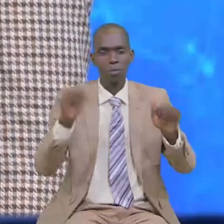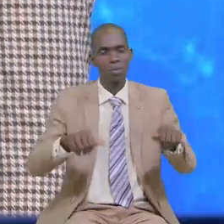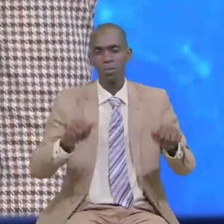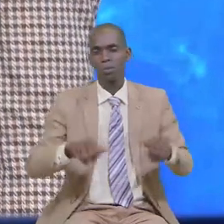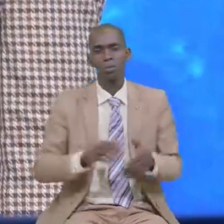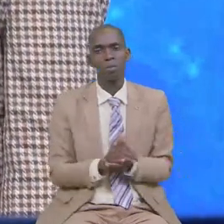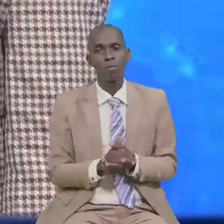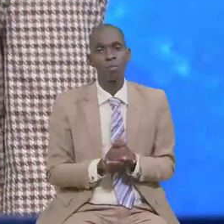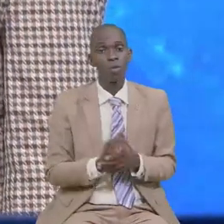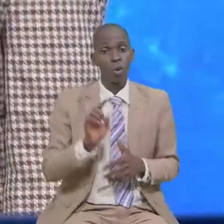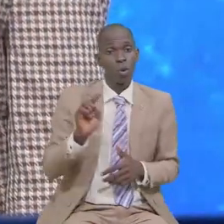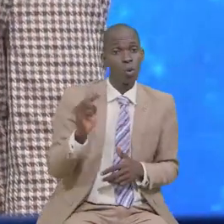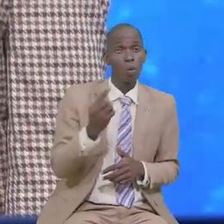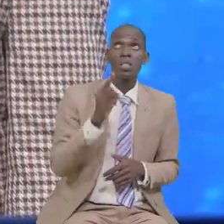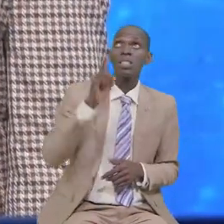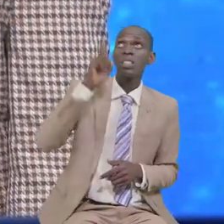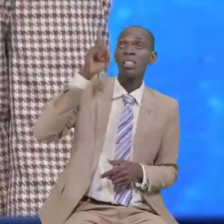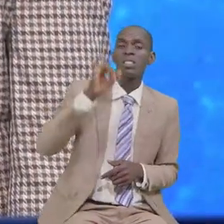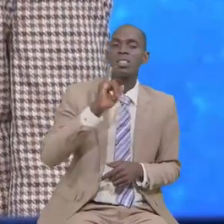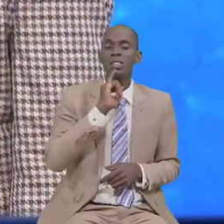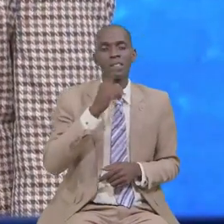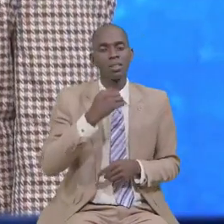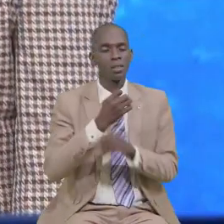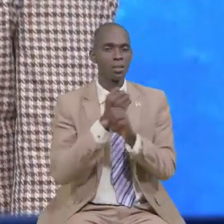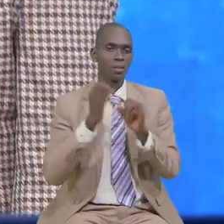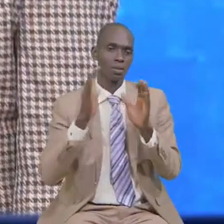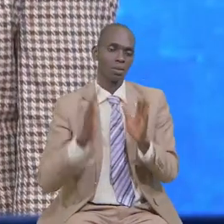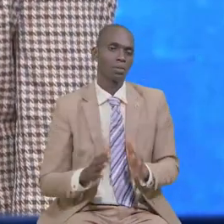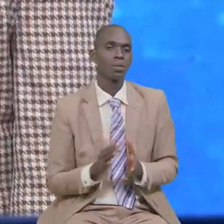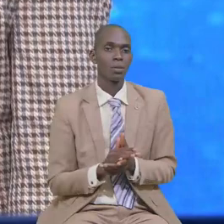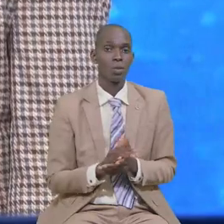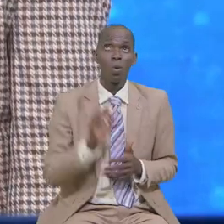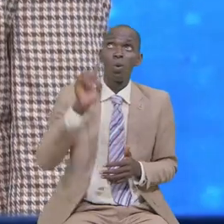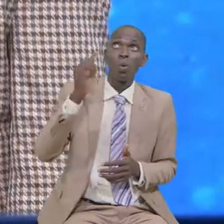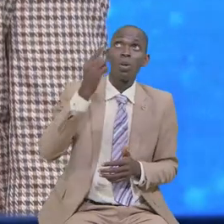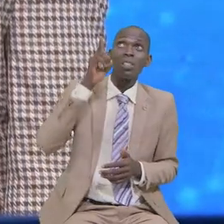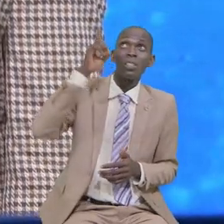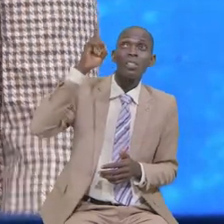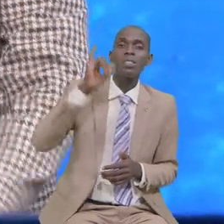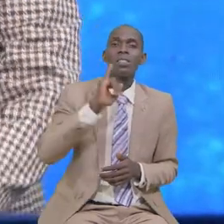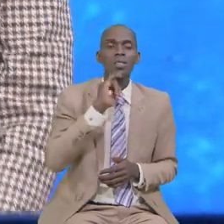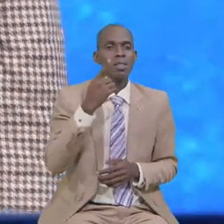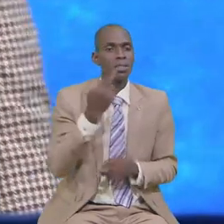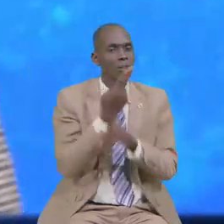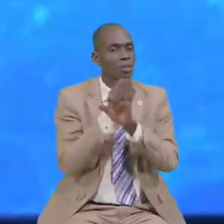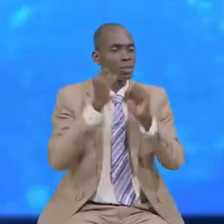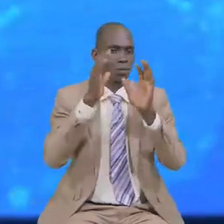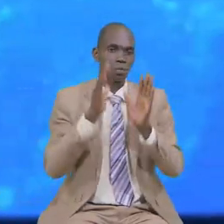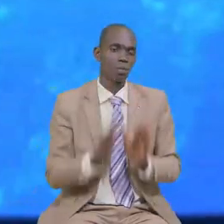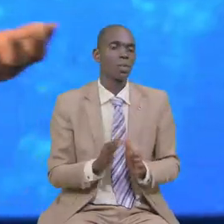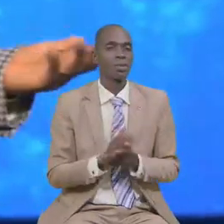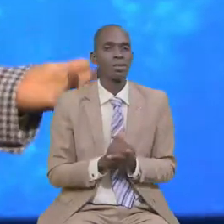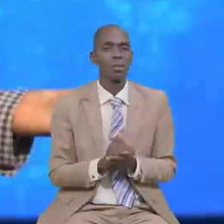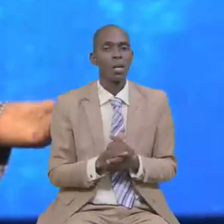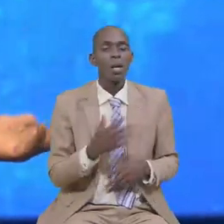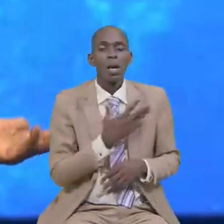Only he is the Savior. Only he is the Redeemer. And when